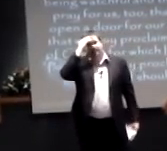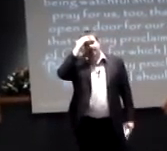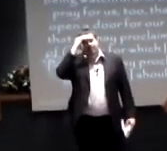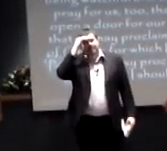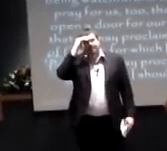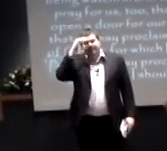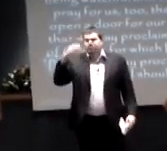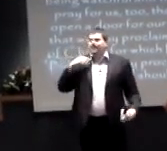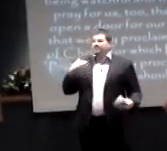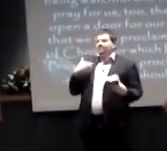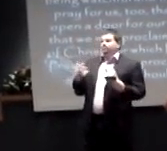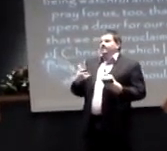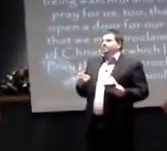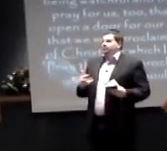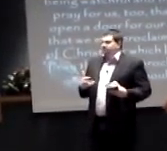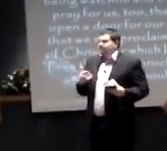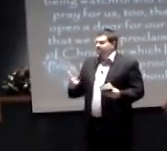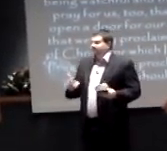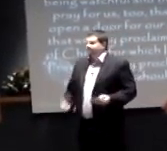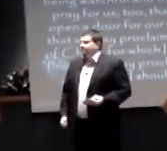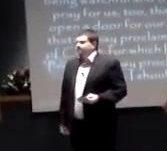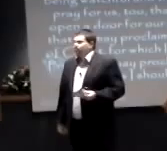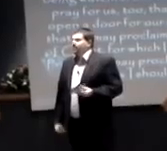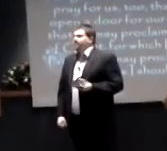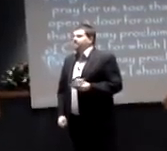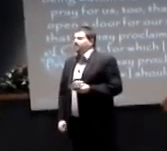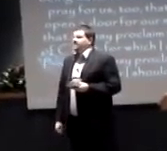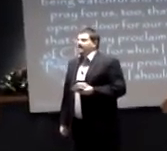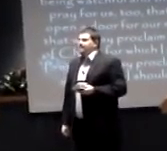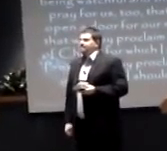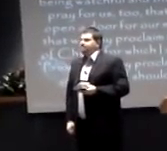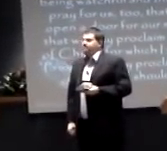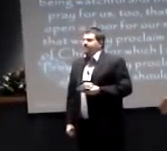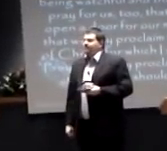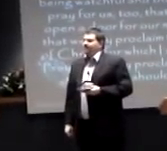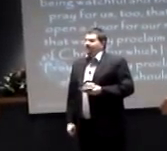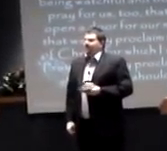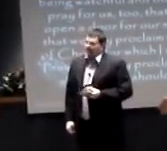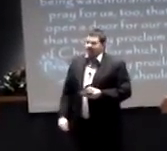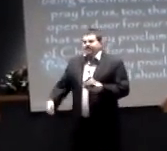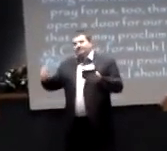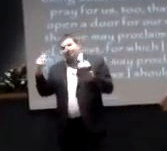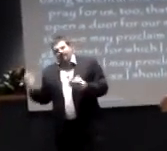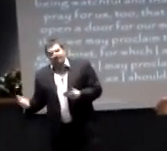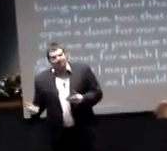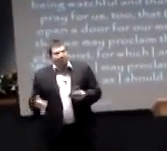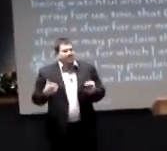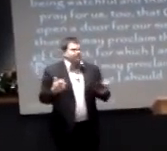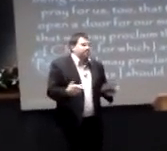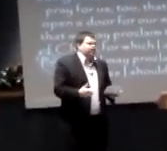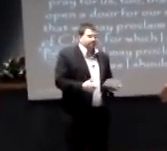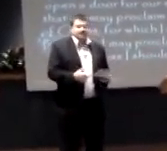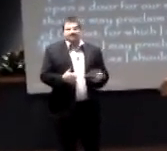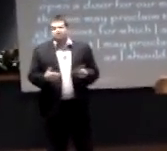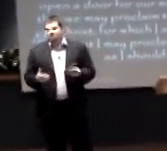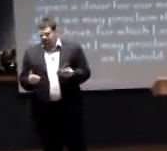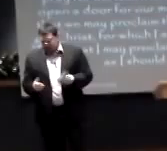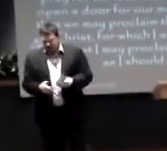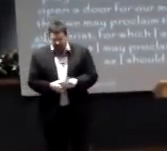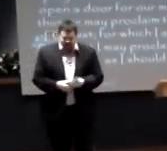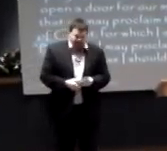top of him. But that was my sinful nature rearing its ugly head. And this fellow, whose name was